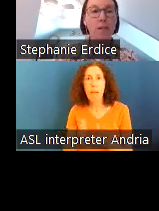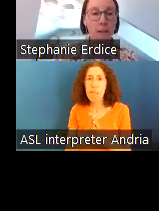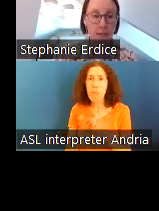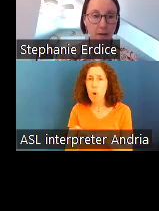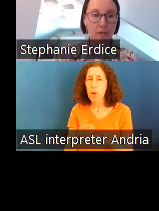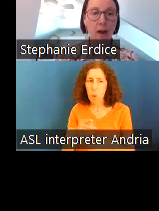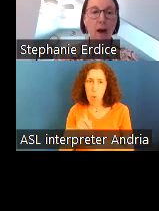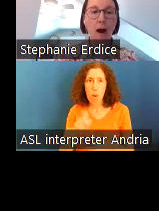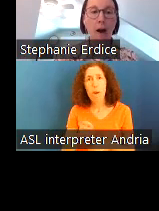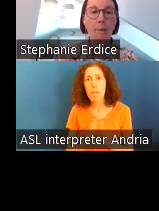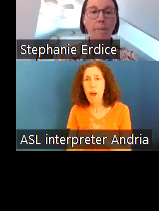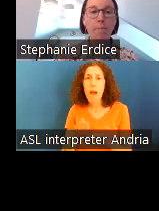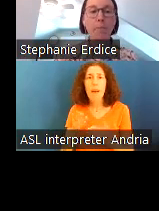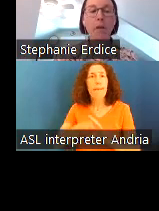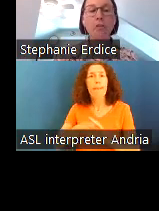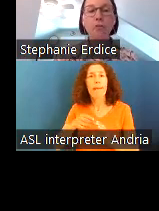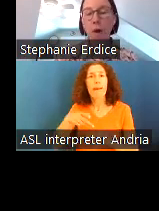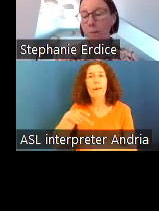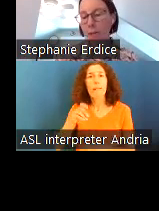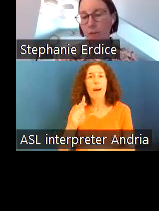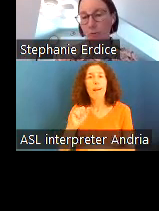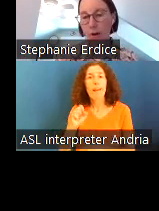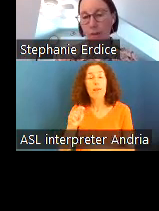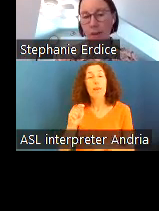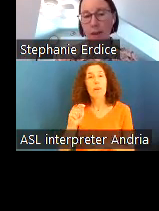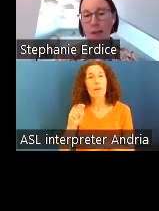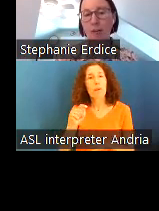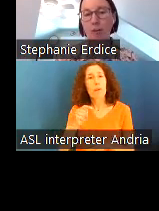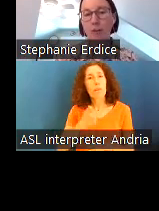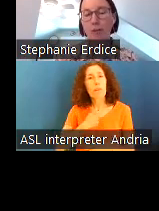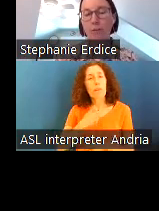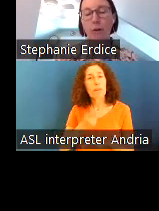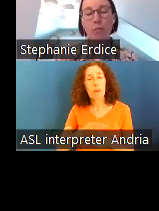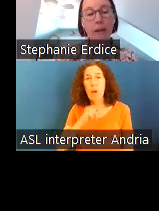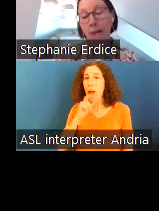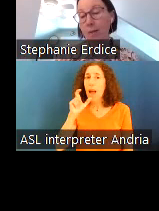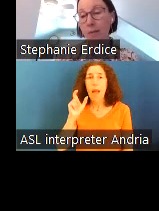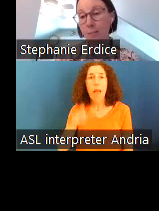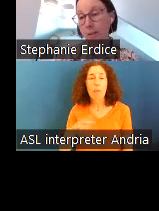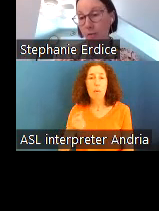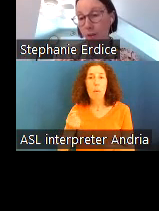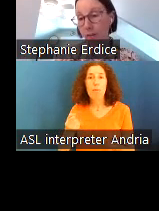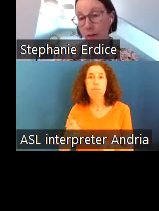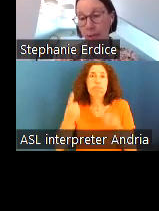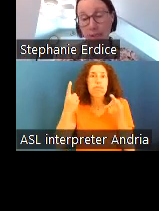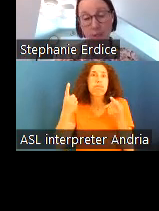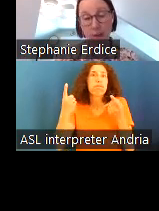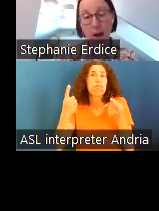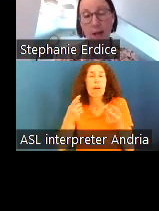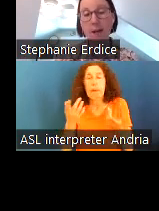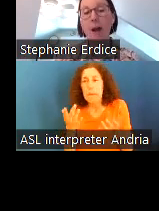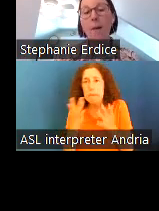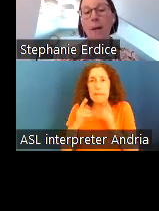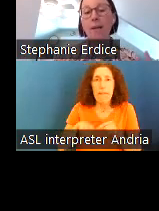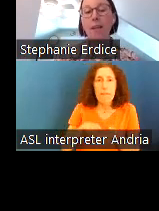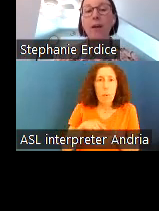be expensive. Um, so you want to make sure that like it can be expensive if you have a lot of money to spend